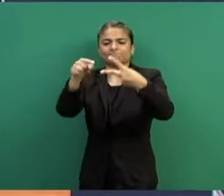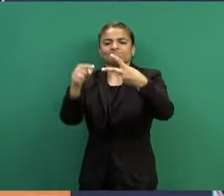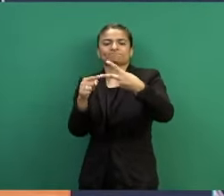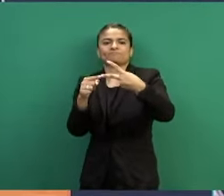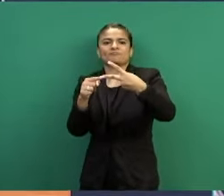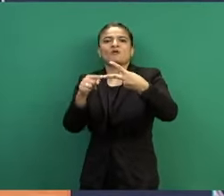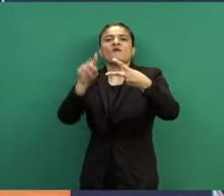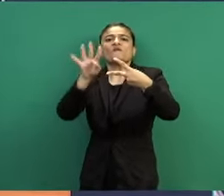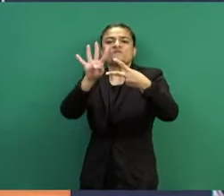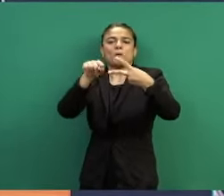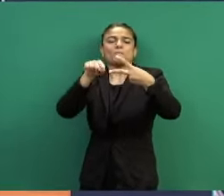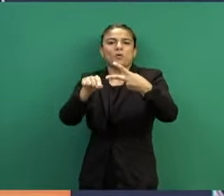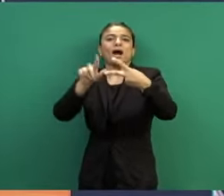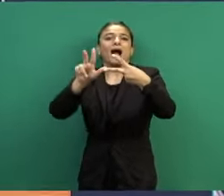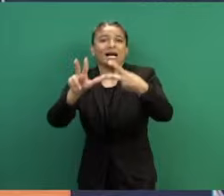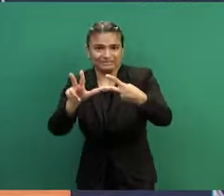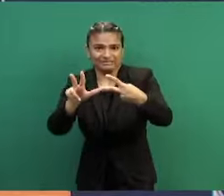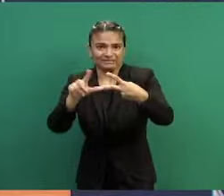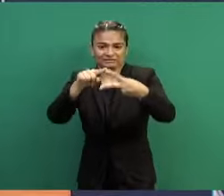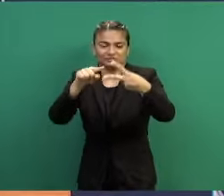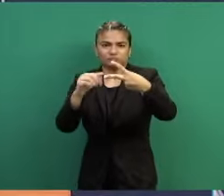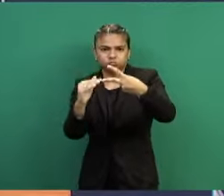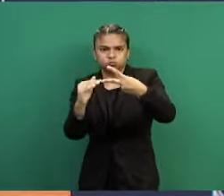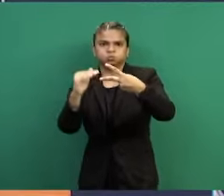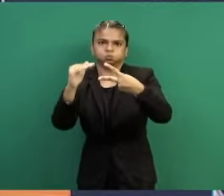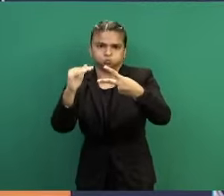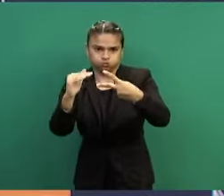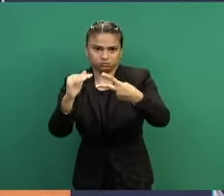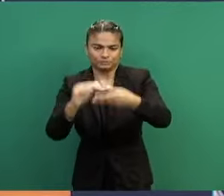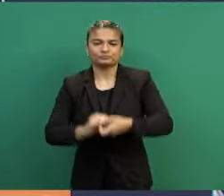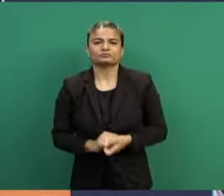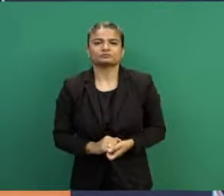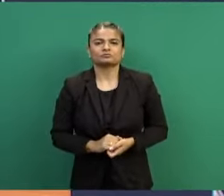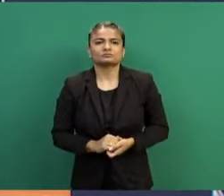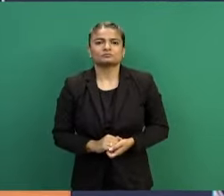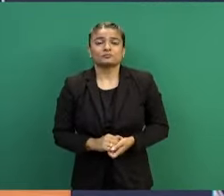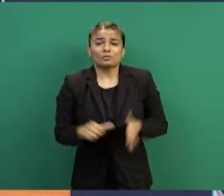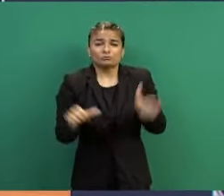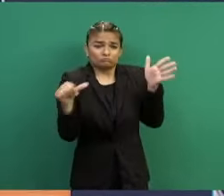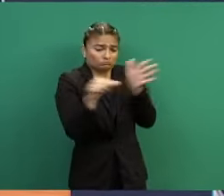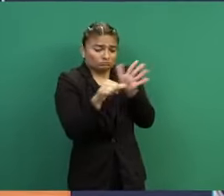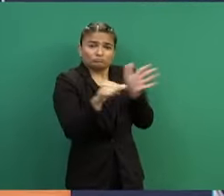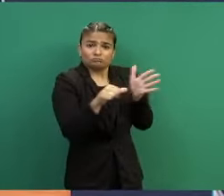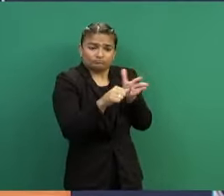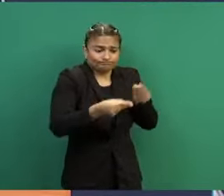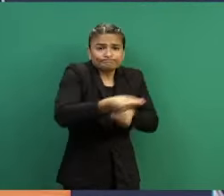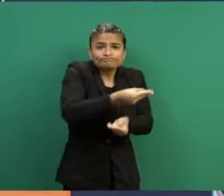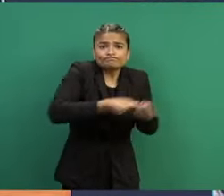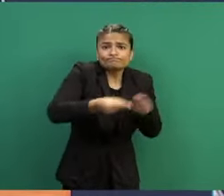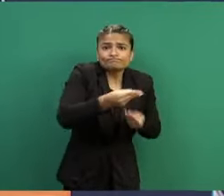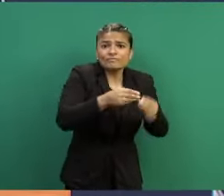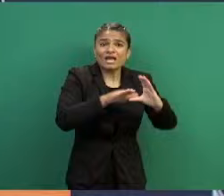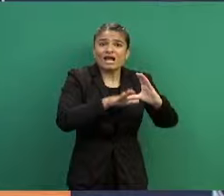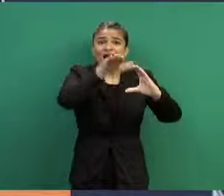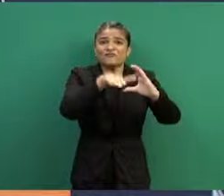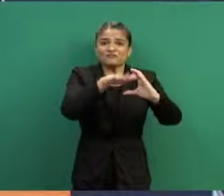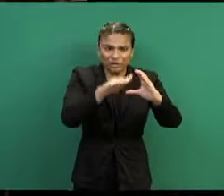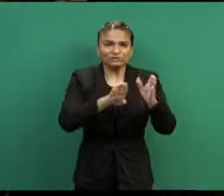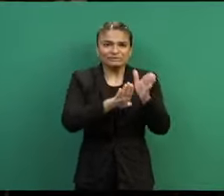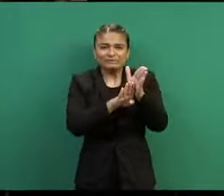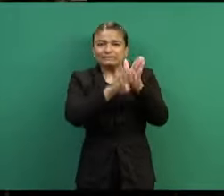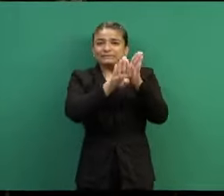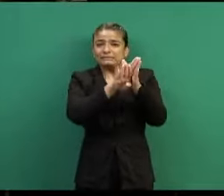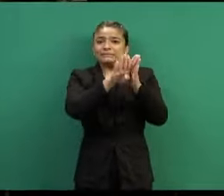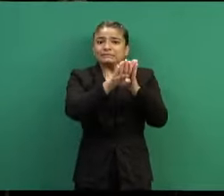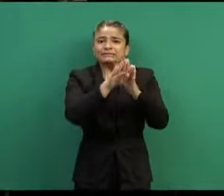2024. Core goods inflation remains elevated, but is revised lower for this year to 6%.